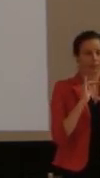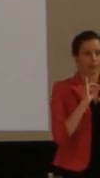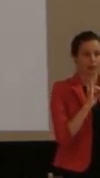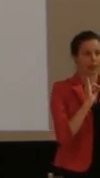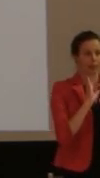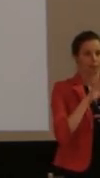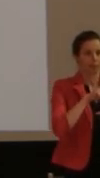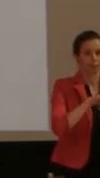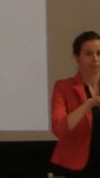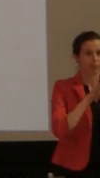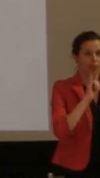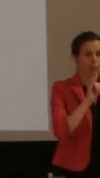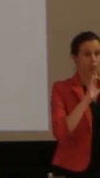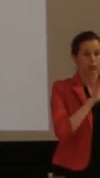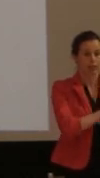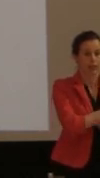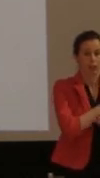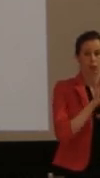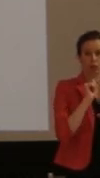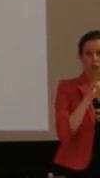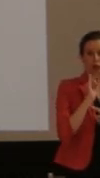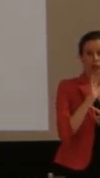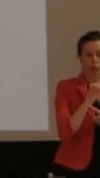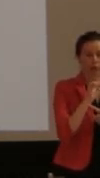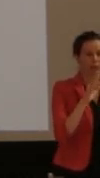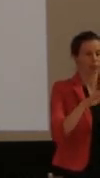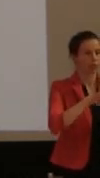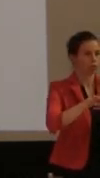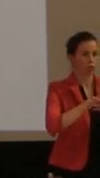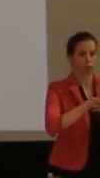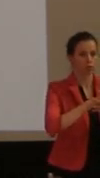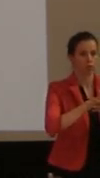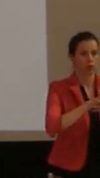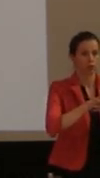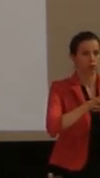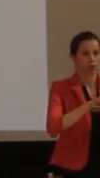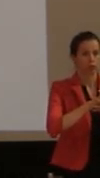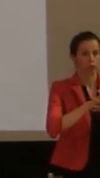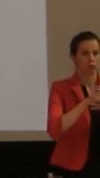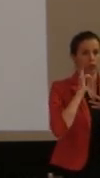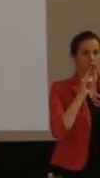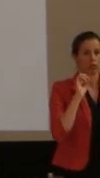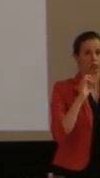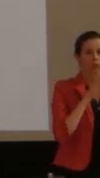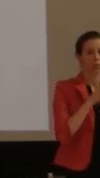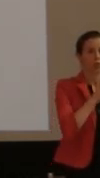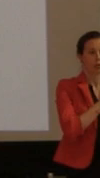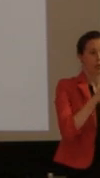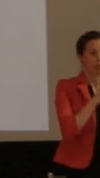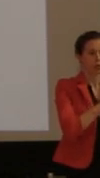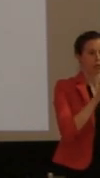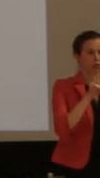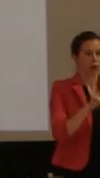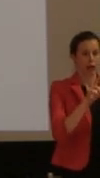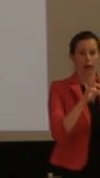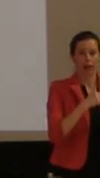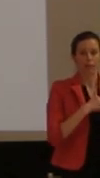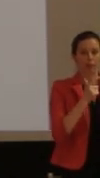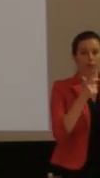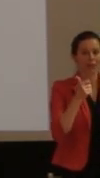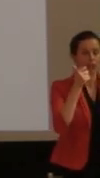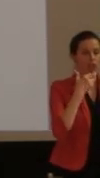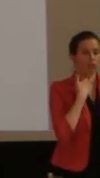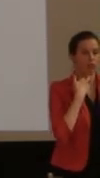trials. And their participation is disproportionately skewed toward earlier phase trials, where there's a greater risk and poor